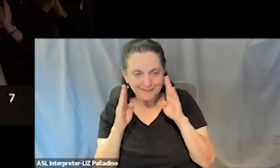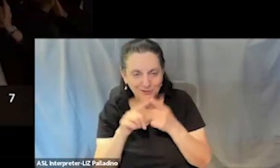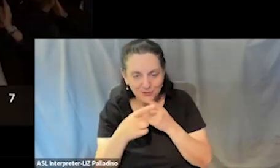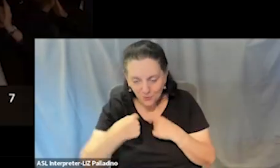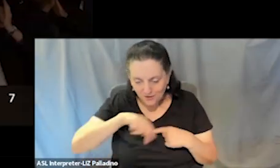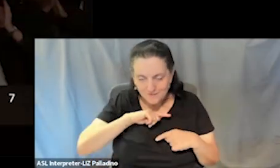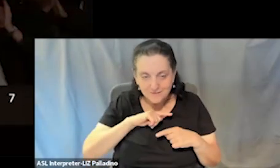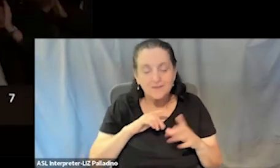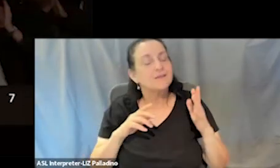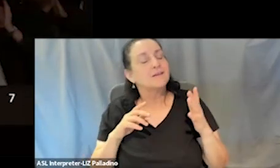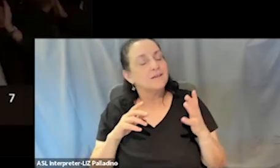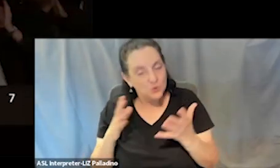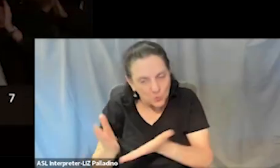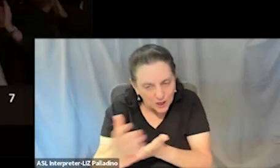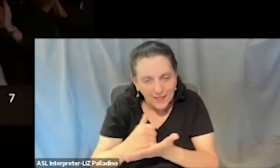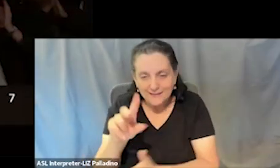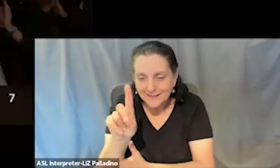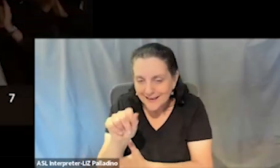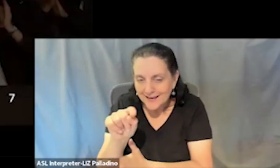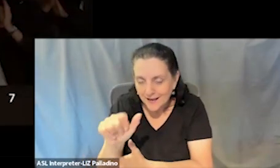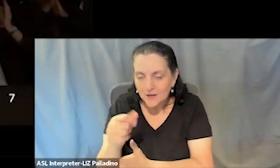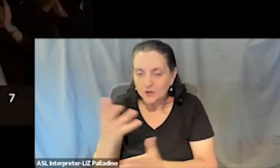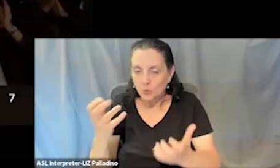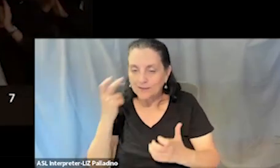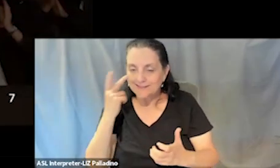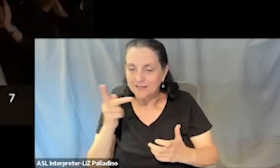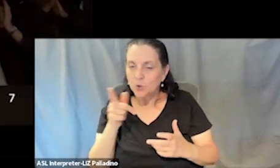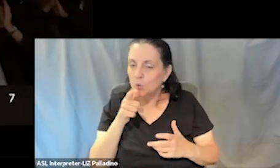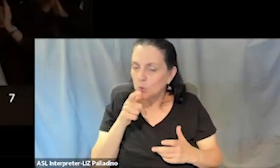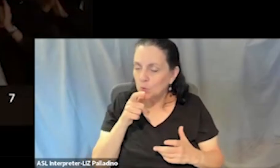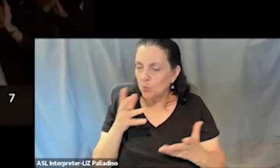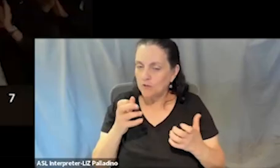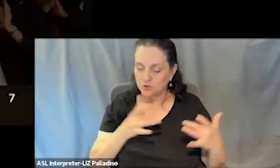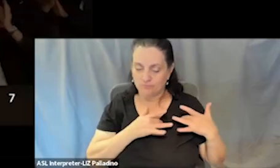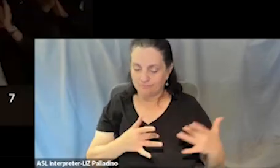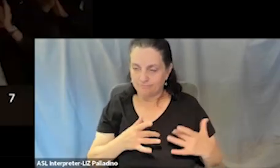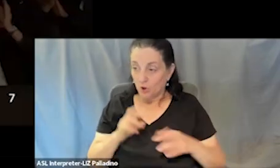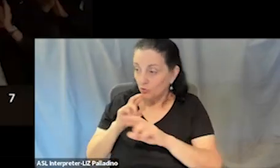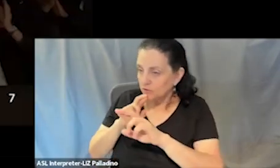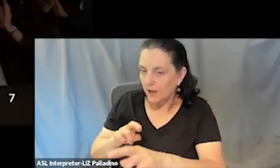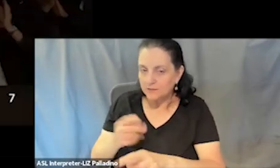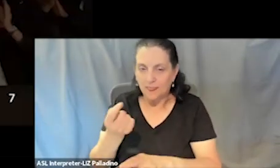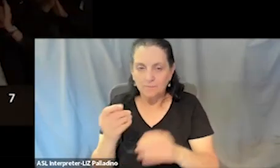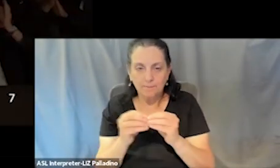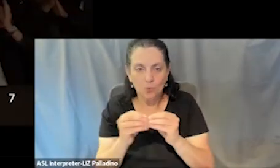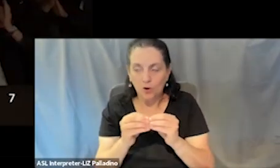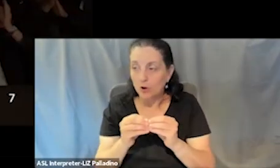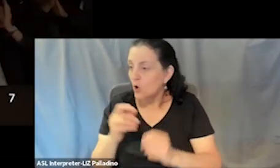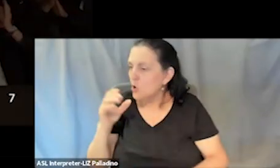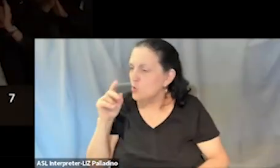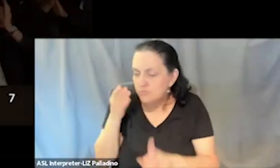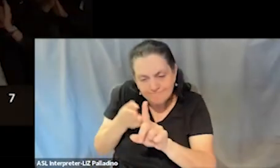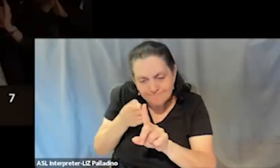that data, you want to start to look at people who leans in a little bit more, who responds to a call to action, who doesn't miss a performance